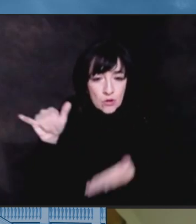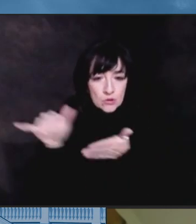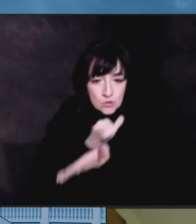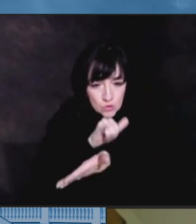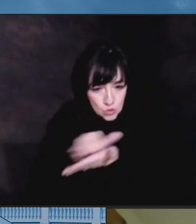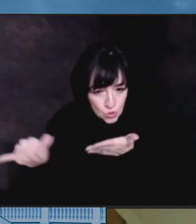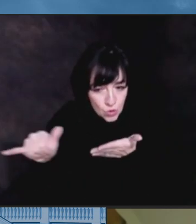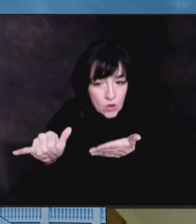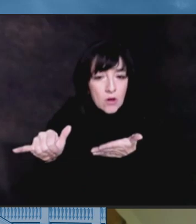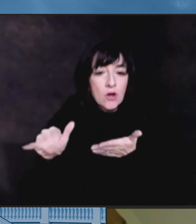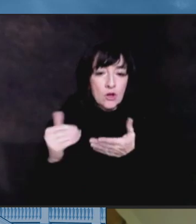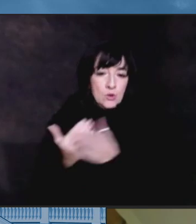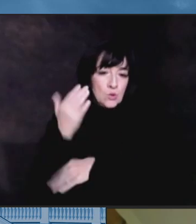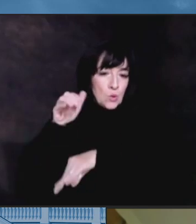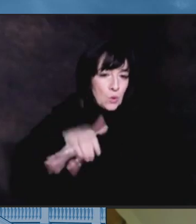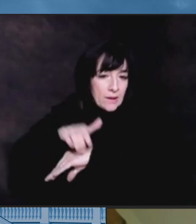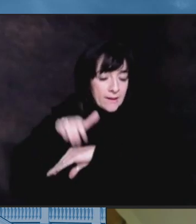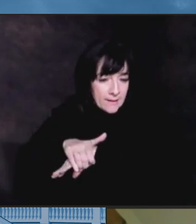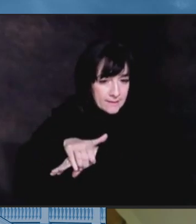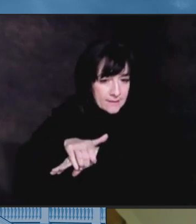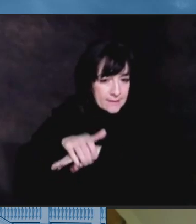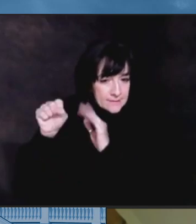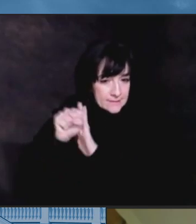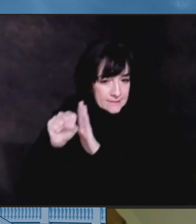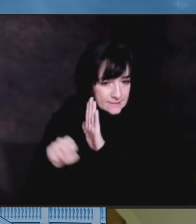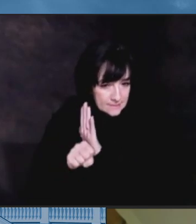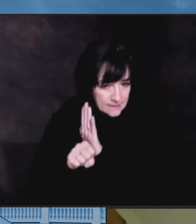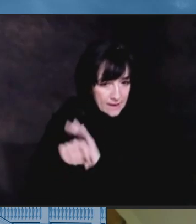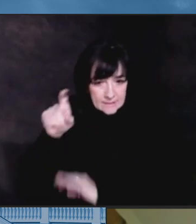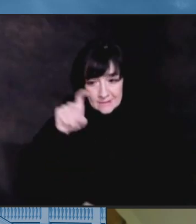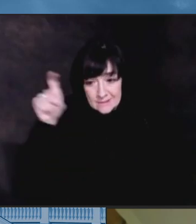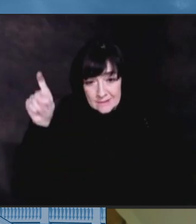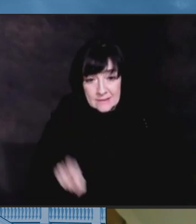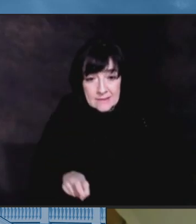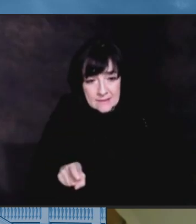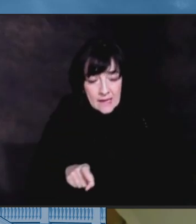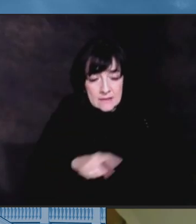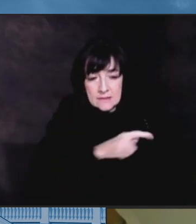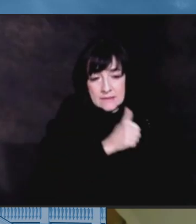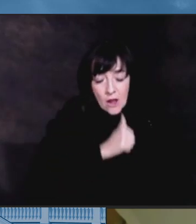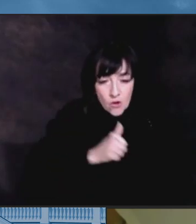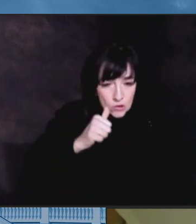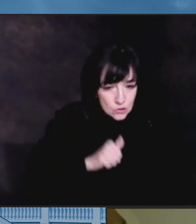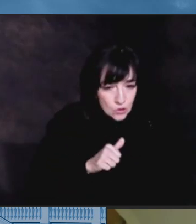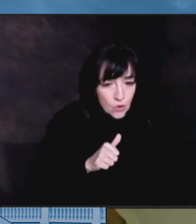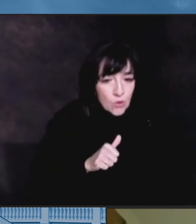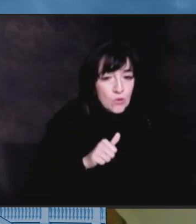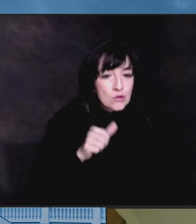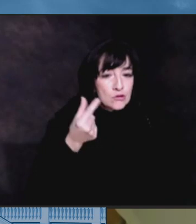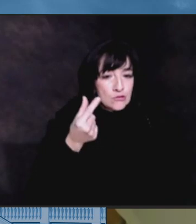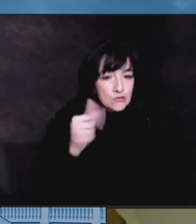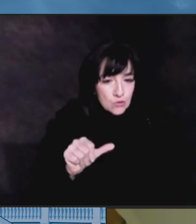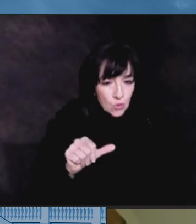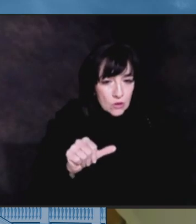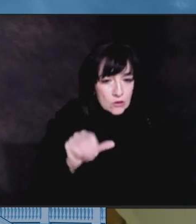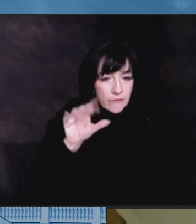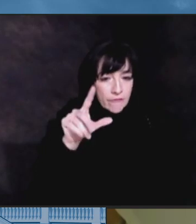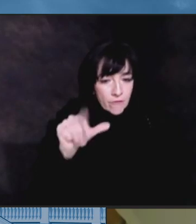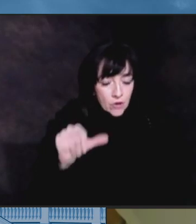New England, and Texas, Arizona, Georgia,